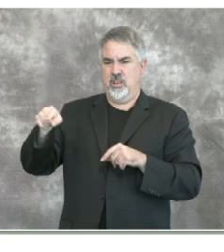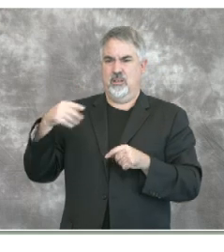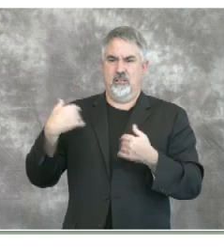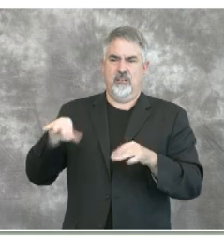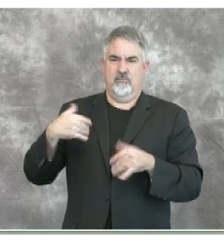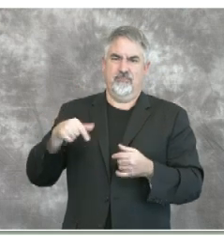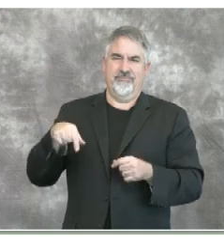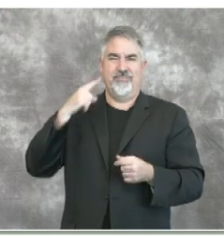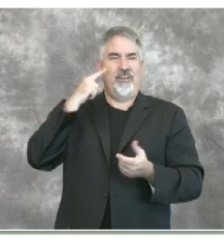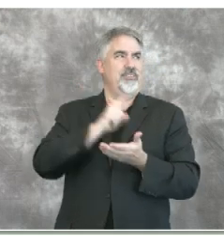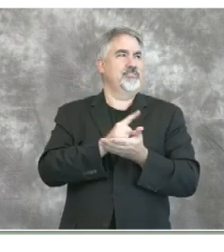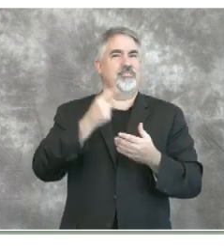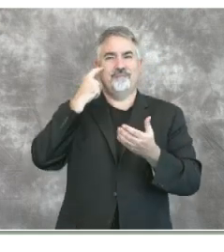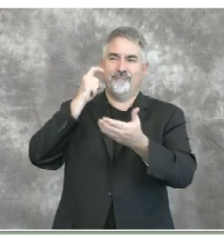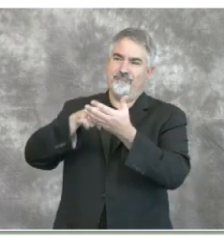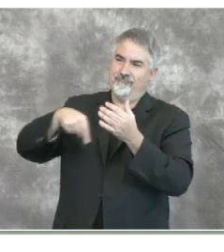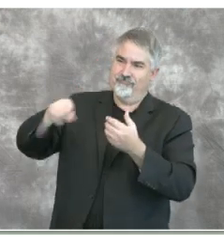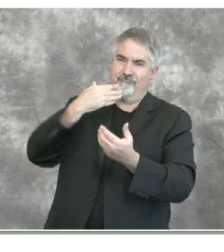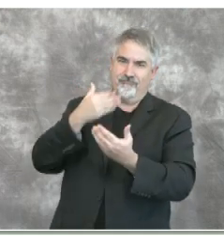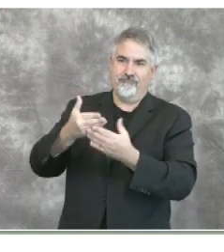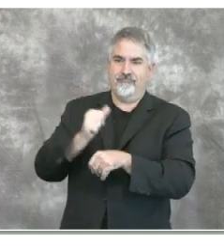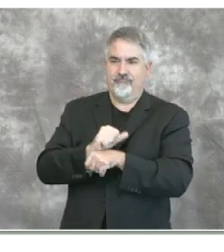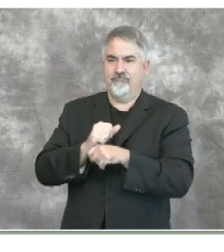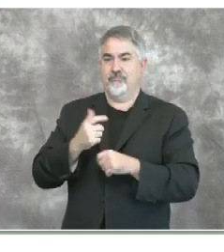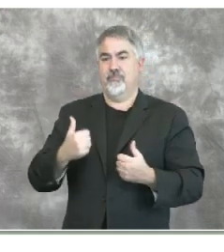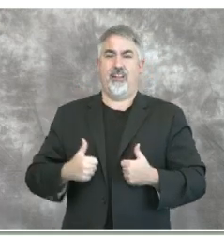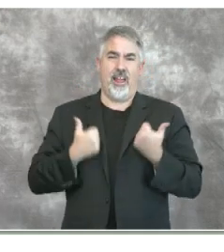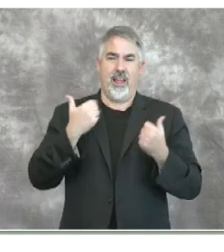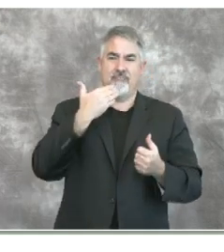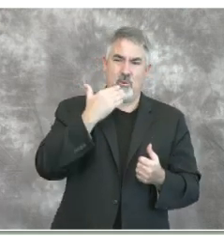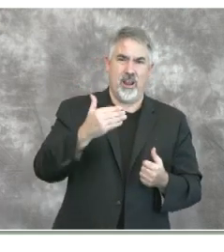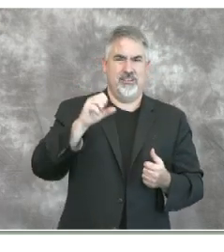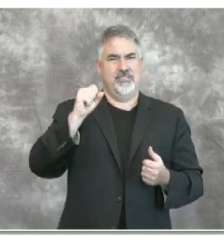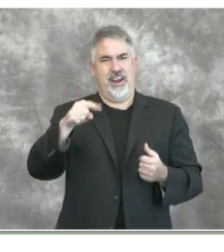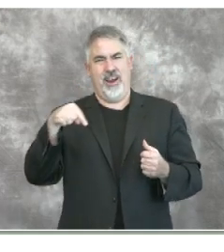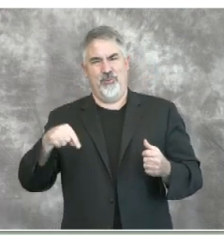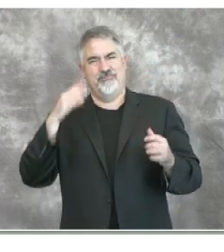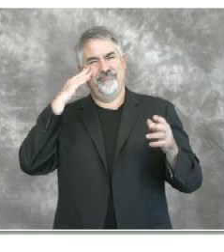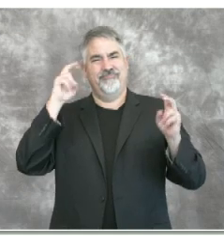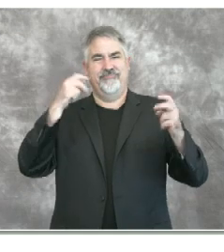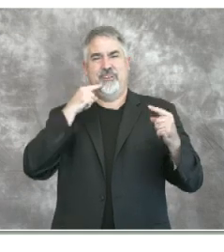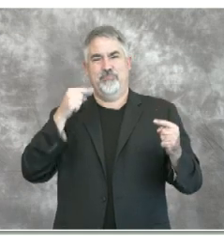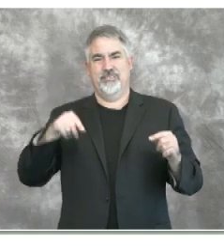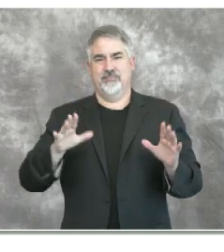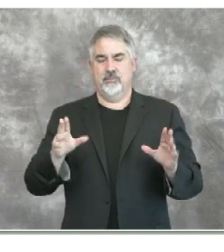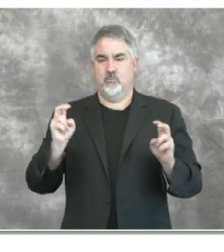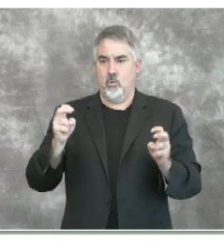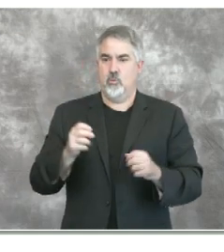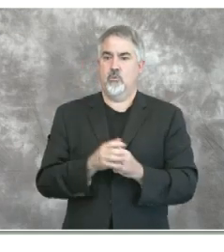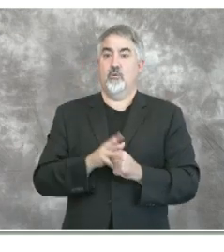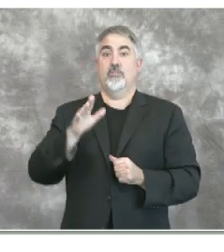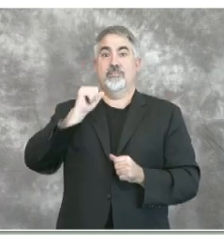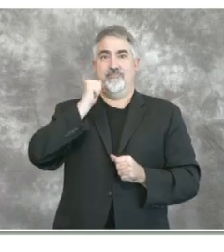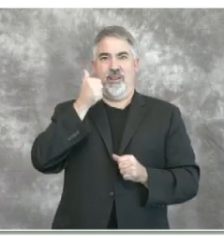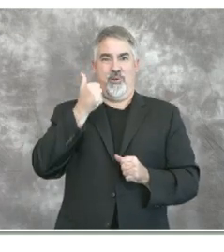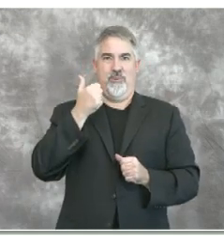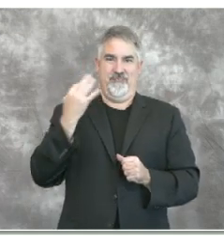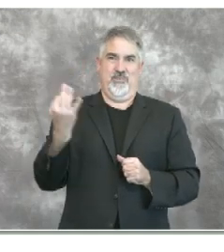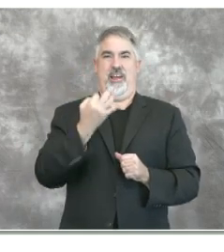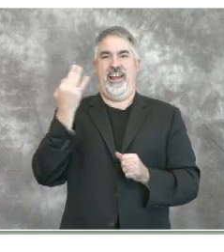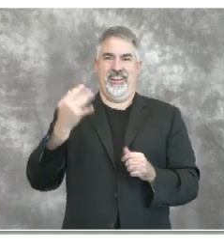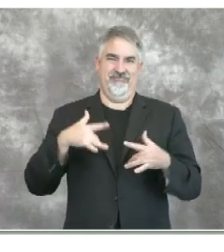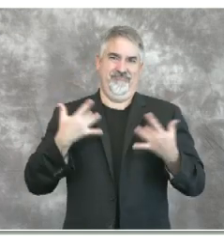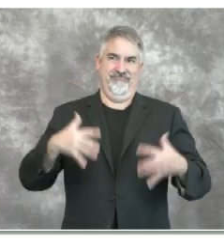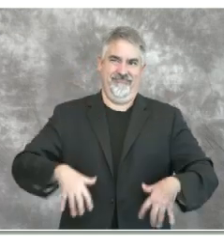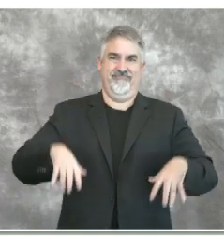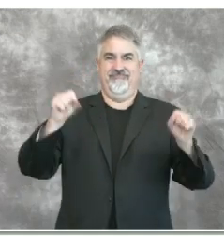annual event, the Live Well San Diego Public Health Champion Awards would be held tomorrow. This year, the event will be modified